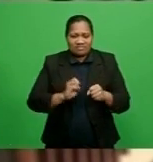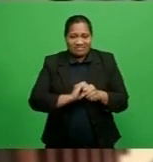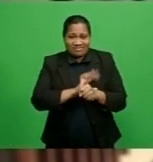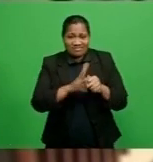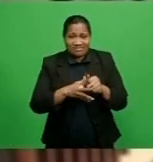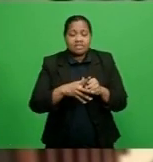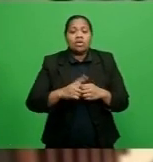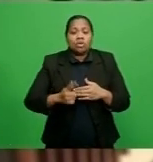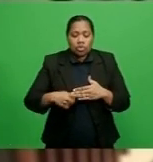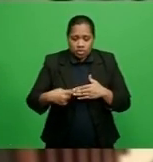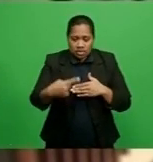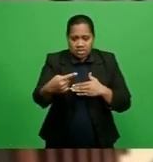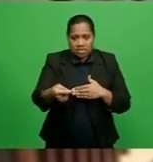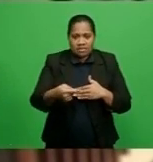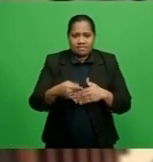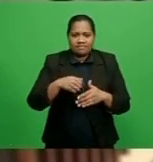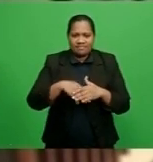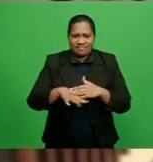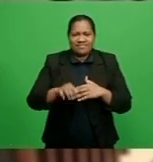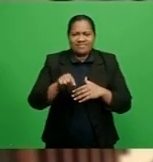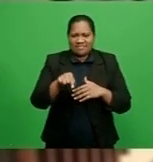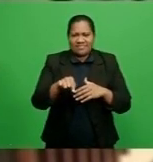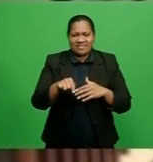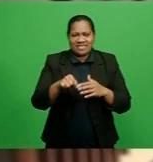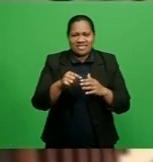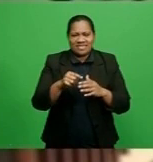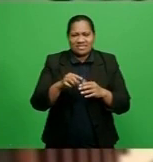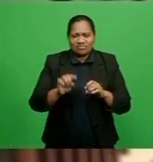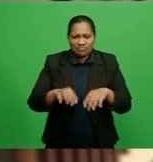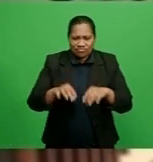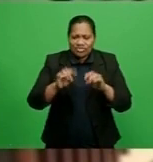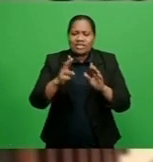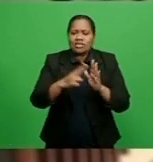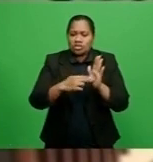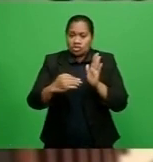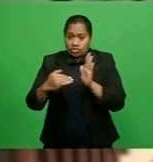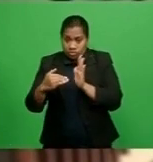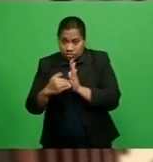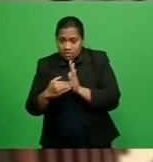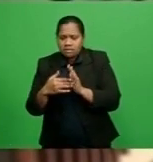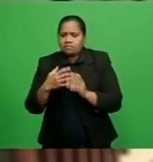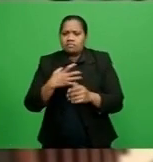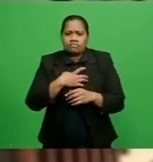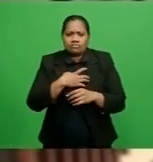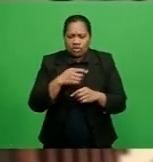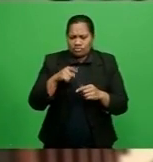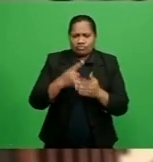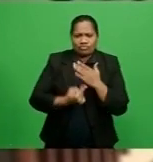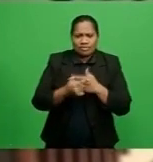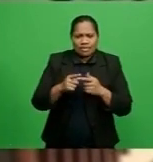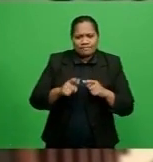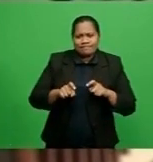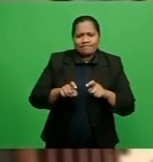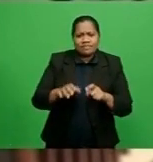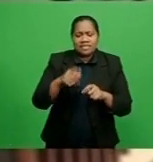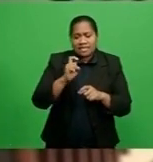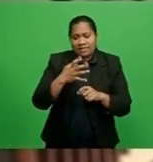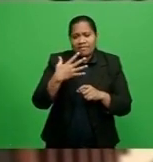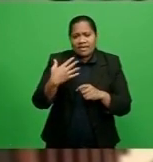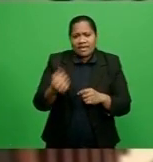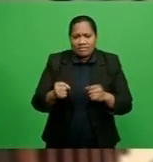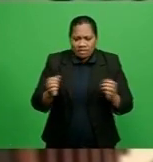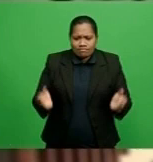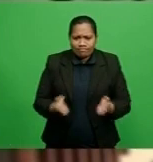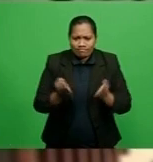Tasman Sea, with New Zealand's central bank considering more monetary stimulus if there is a resurgence in local